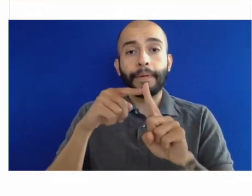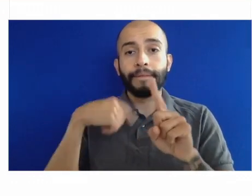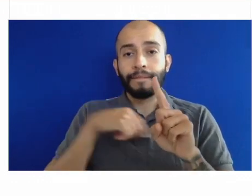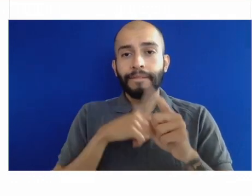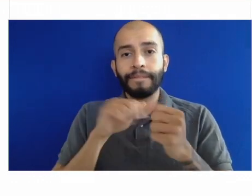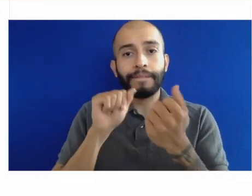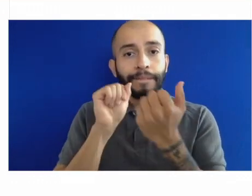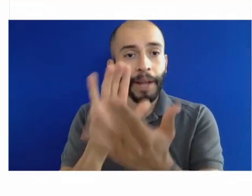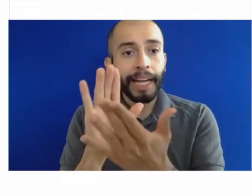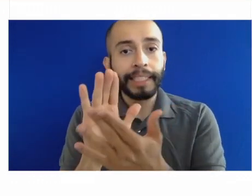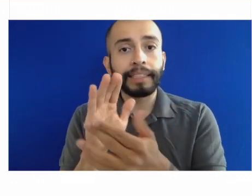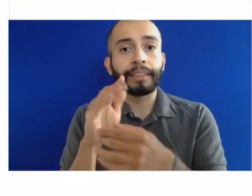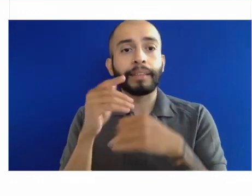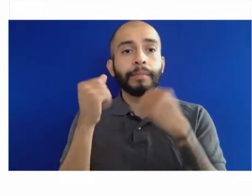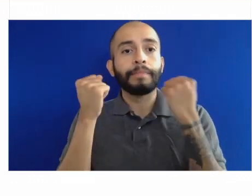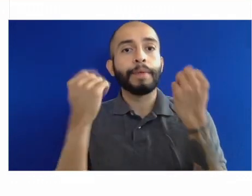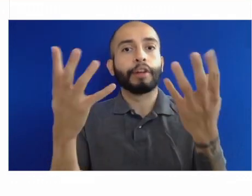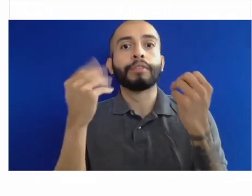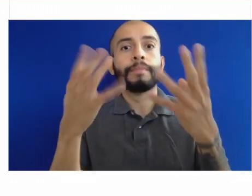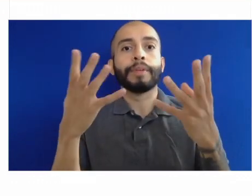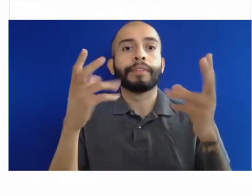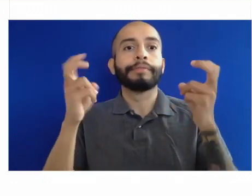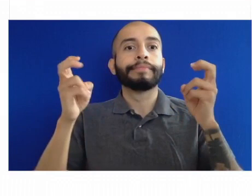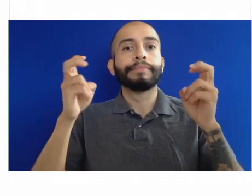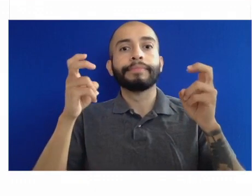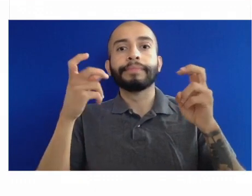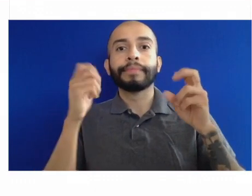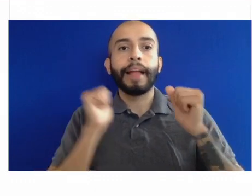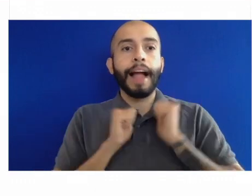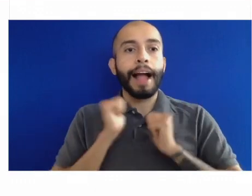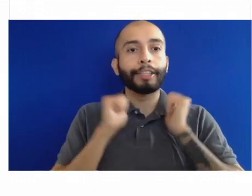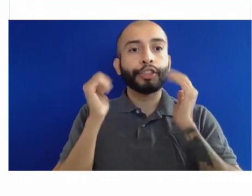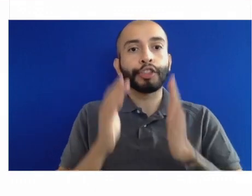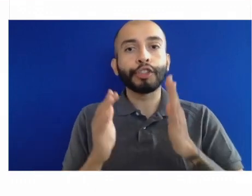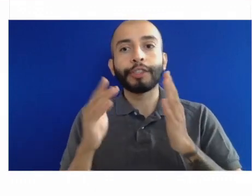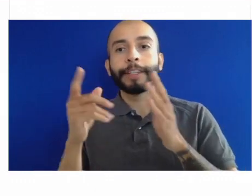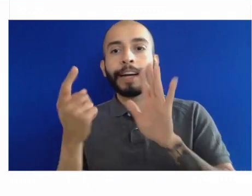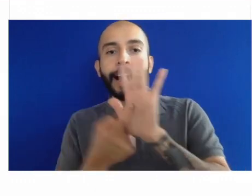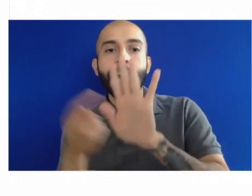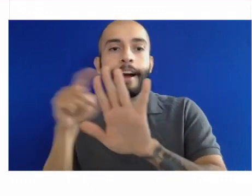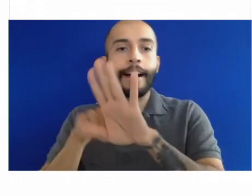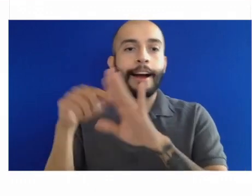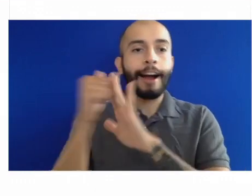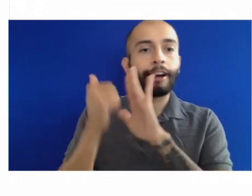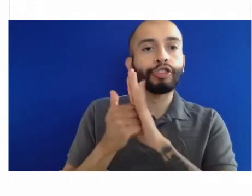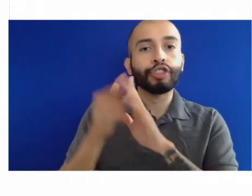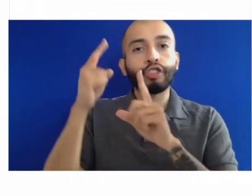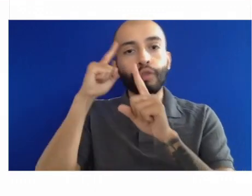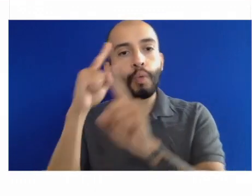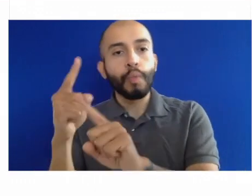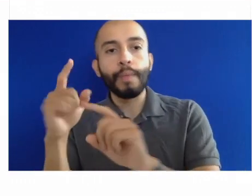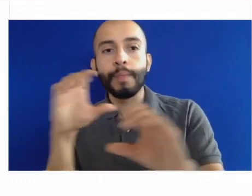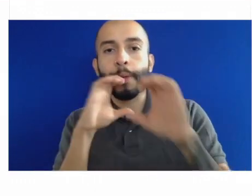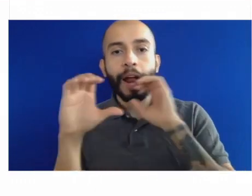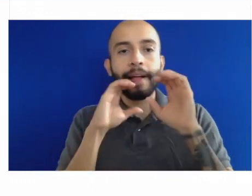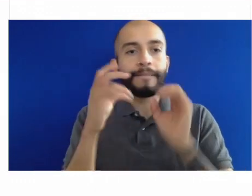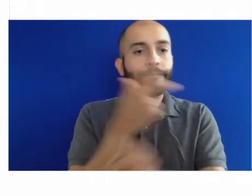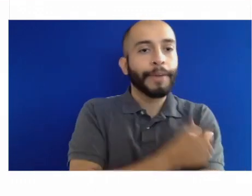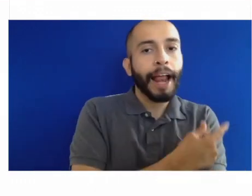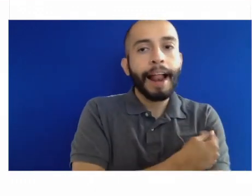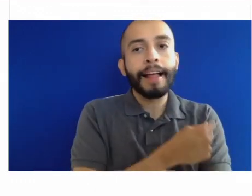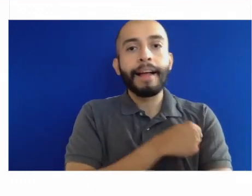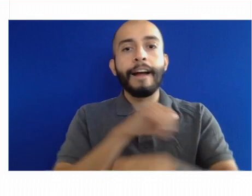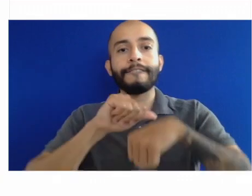are communicating about vaccines and COVID online. Some of these are state-sponsored, some of these are domestic, some of